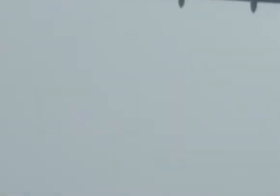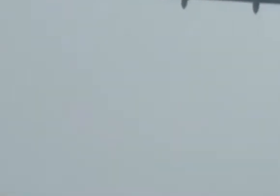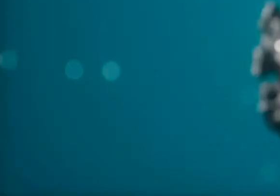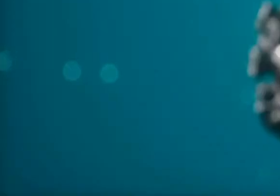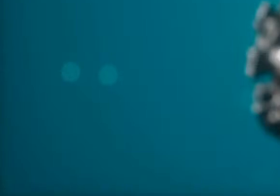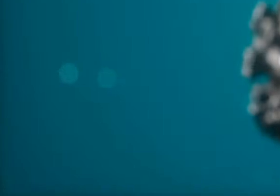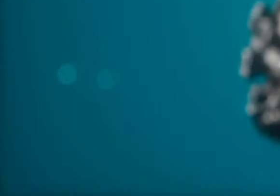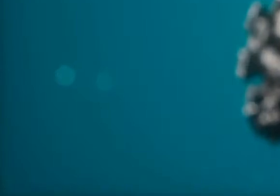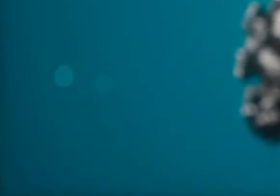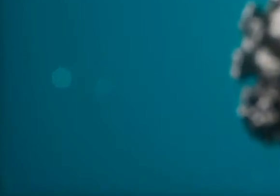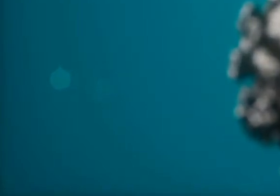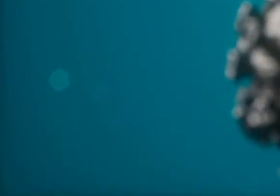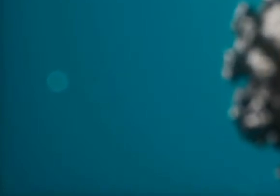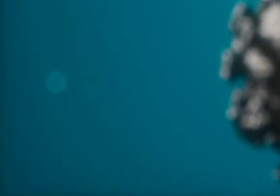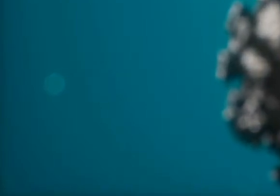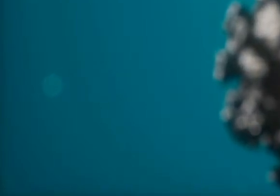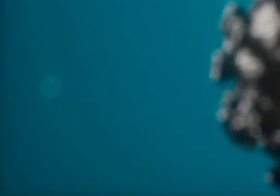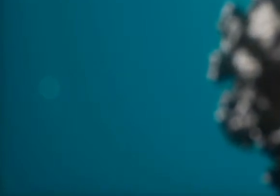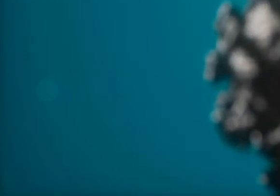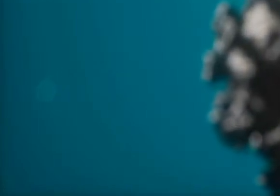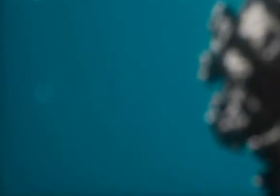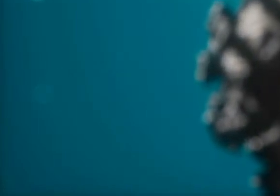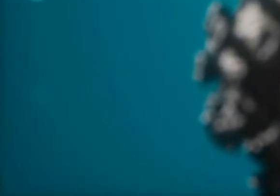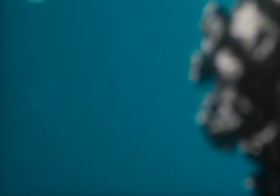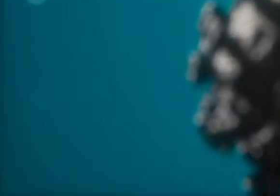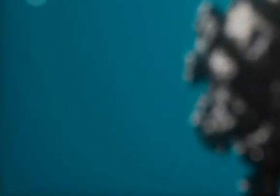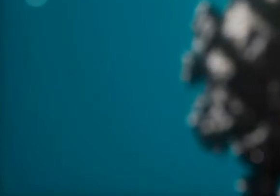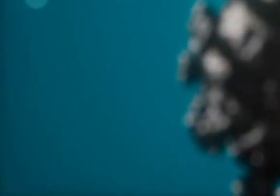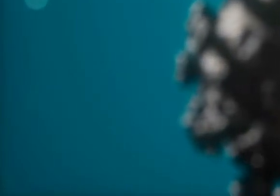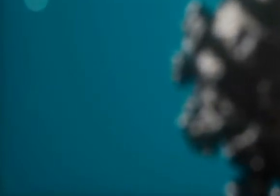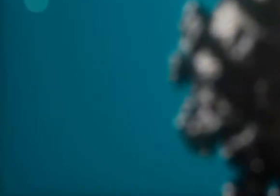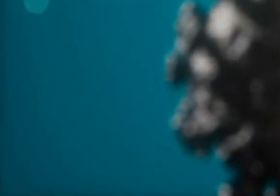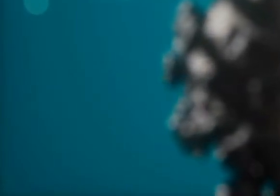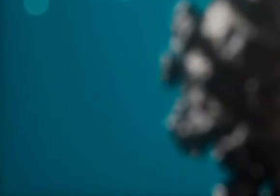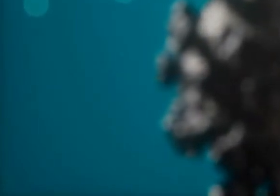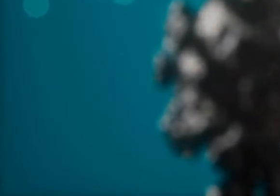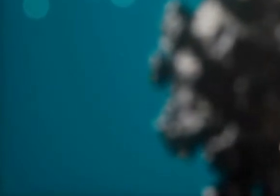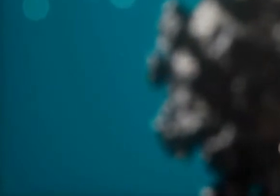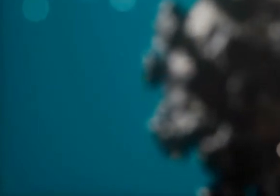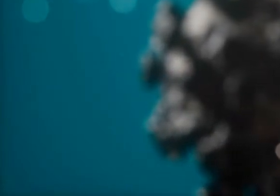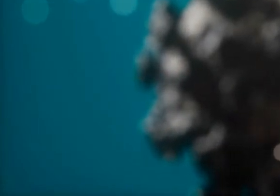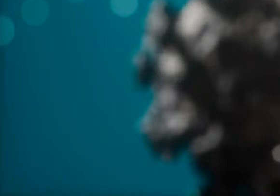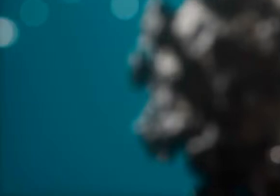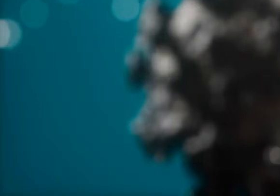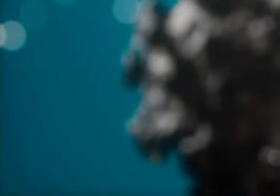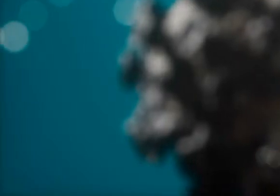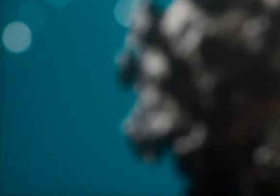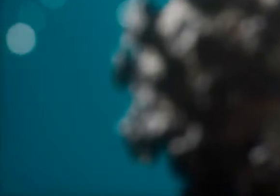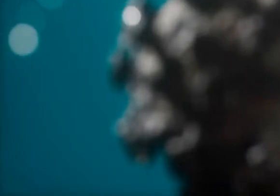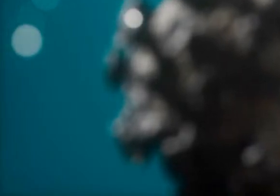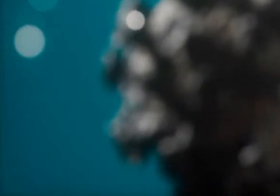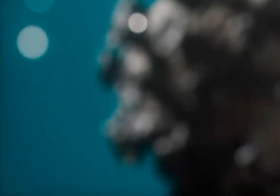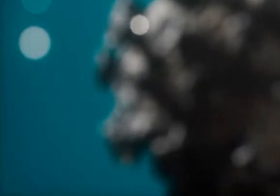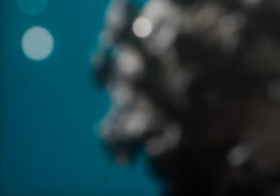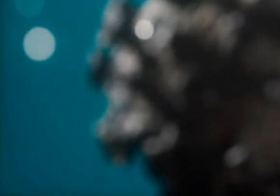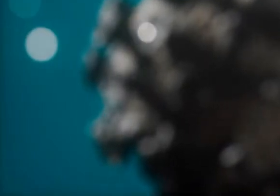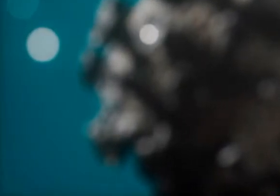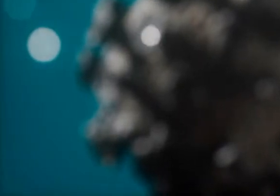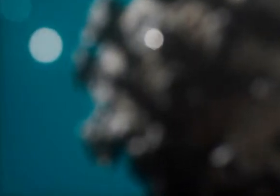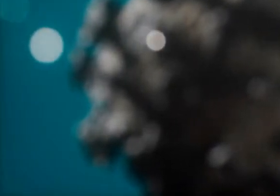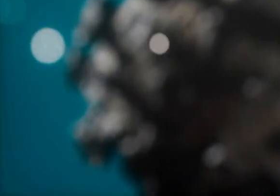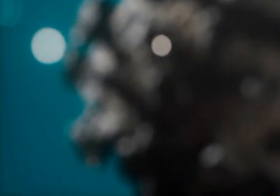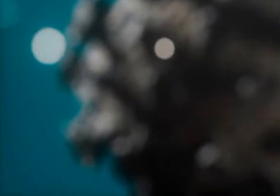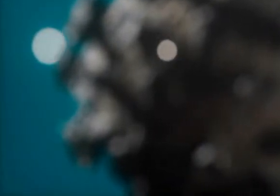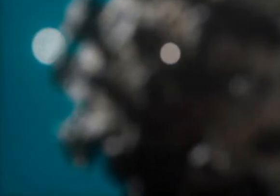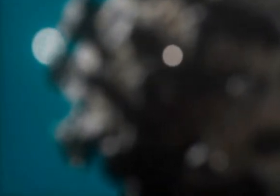of 61 passengers out of South Africa into the Netherlands tested positive for Omicron. This morning, we're going to break down